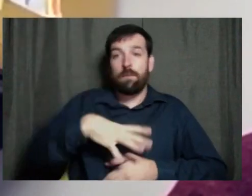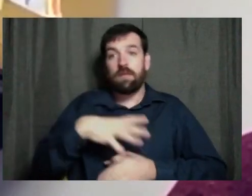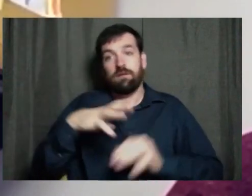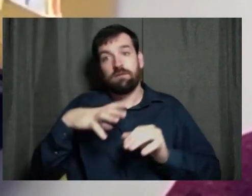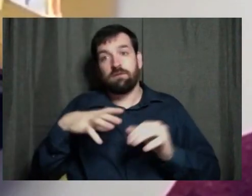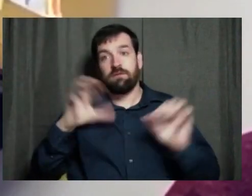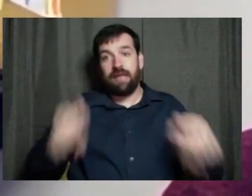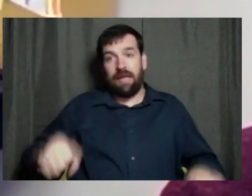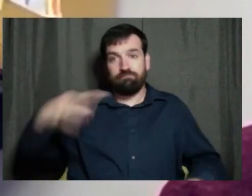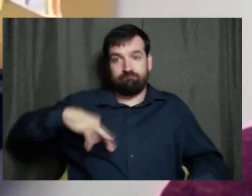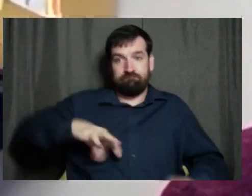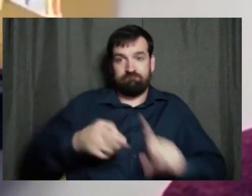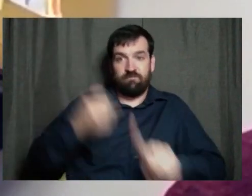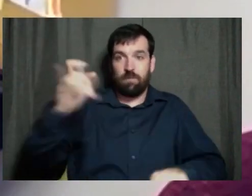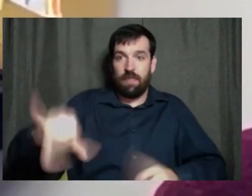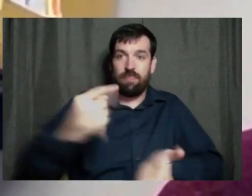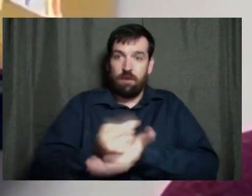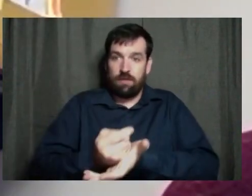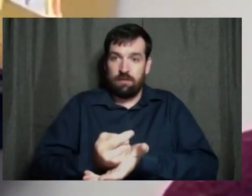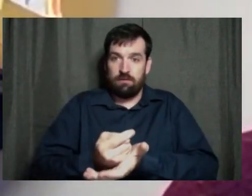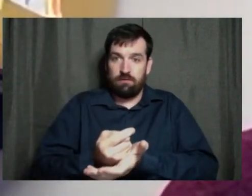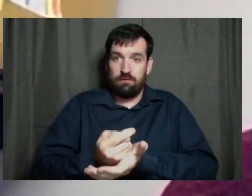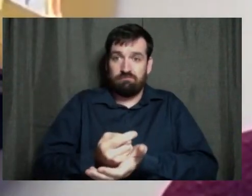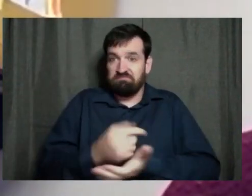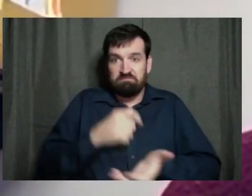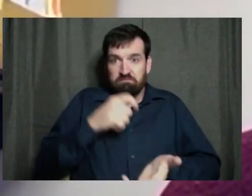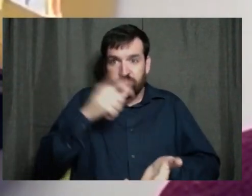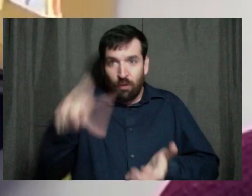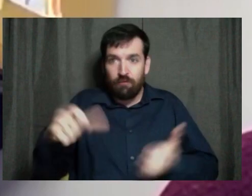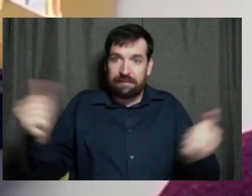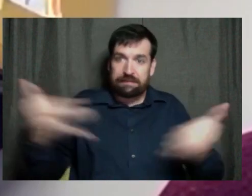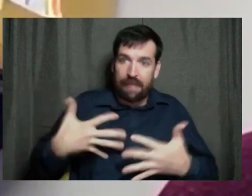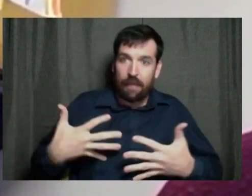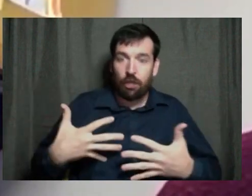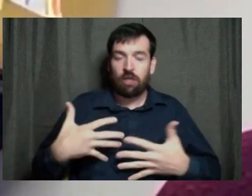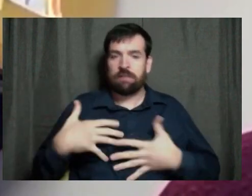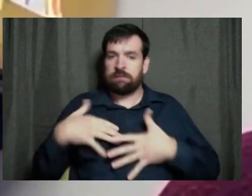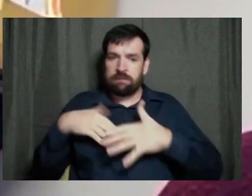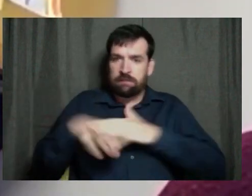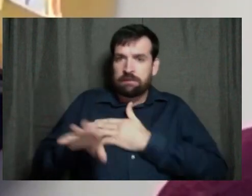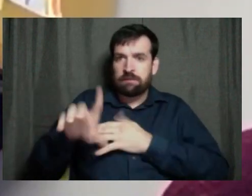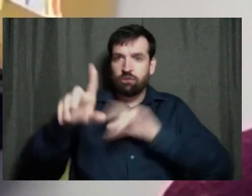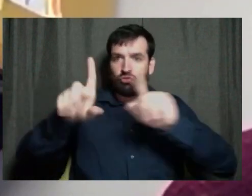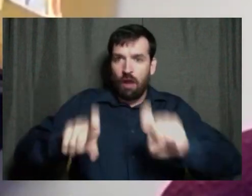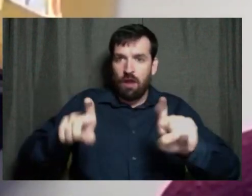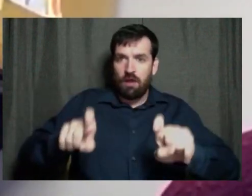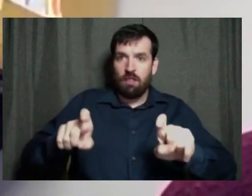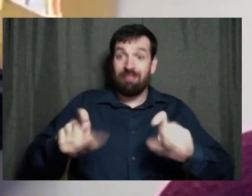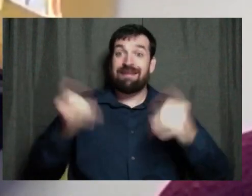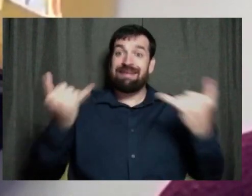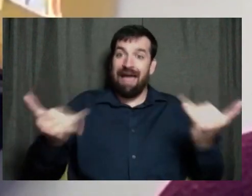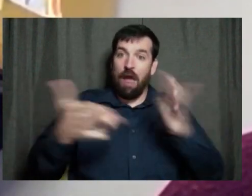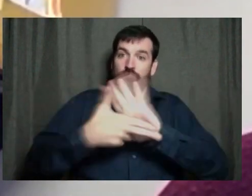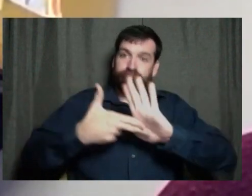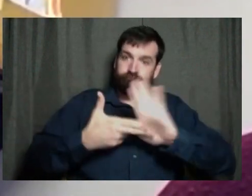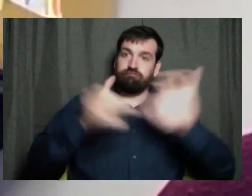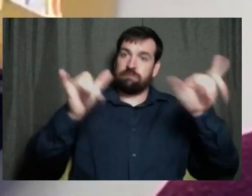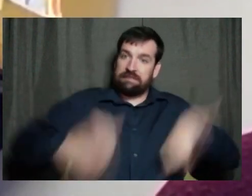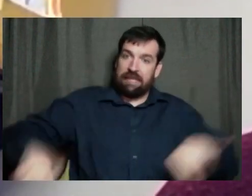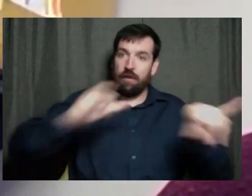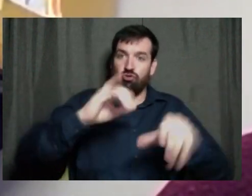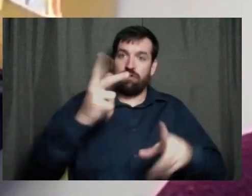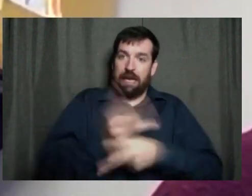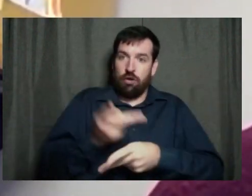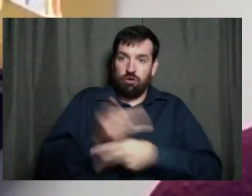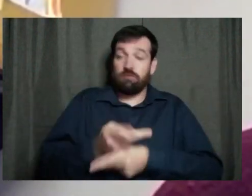from this therapy without having to be scared of entering a trial. It's now the standard of care. So that is going to be what doctors